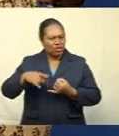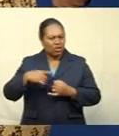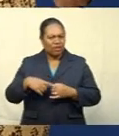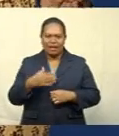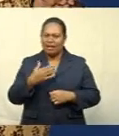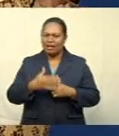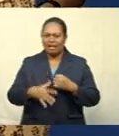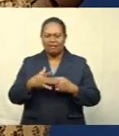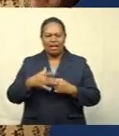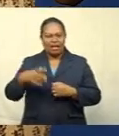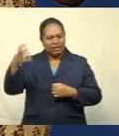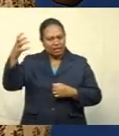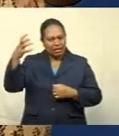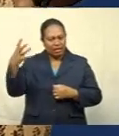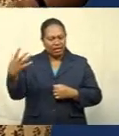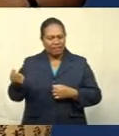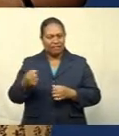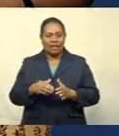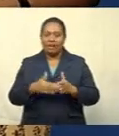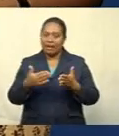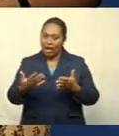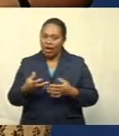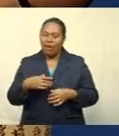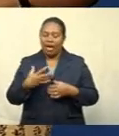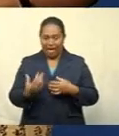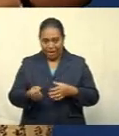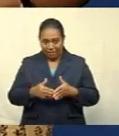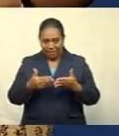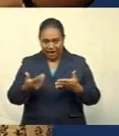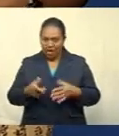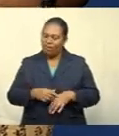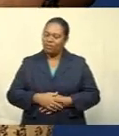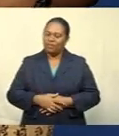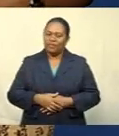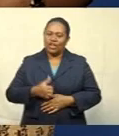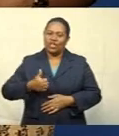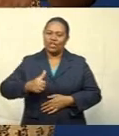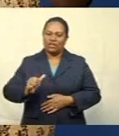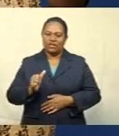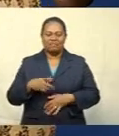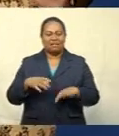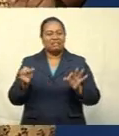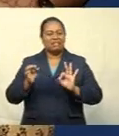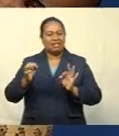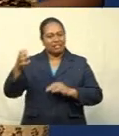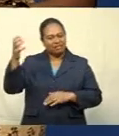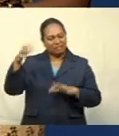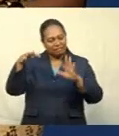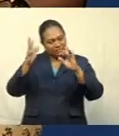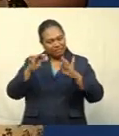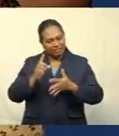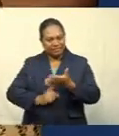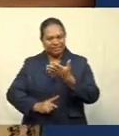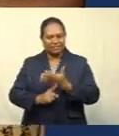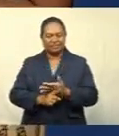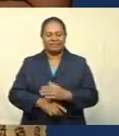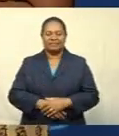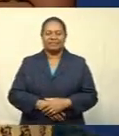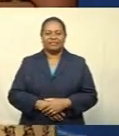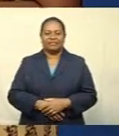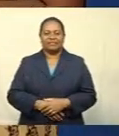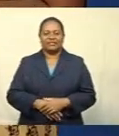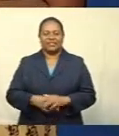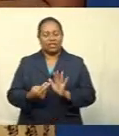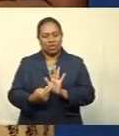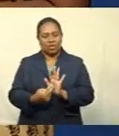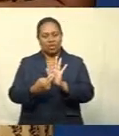straight days of sunshine, so make the most of it now. Showers won't be a disturbance tonight, so don't worry. And up